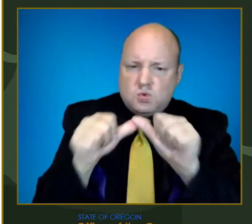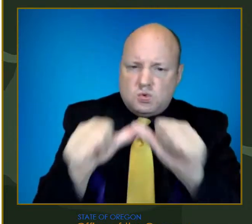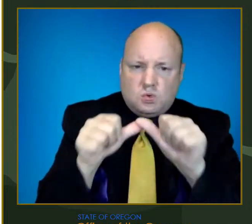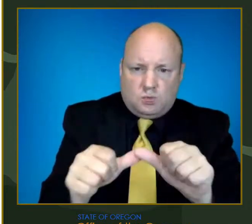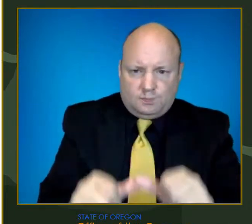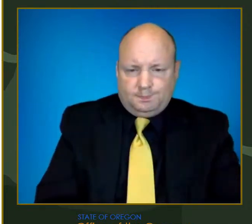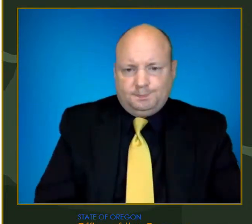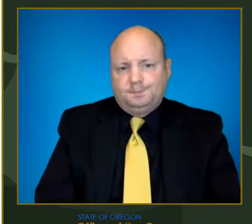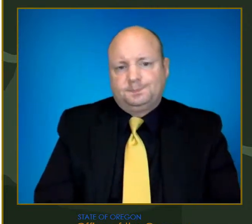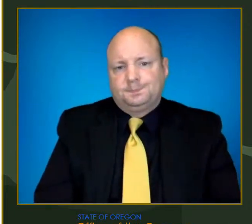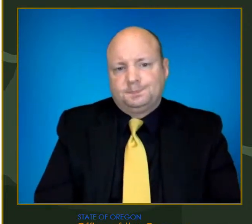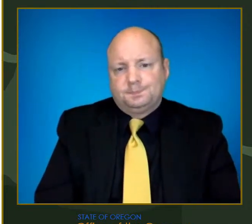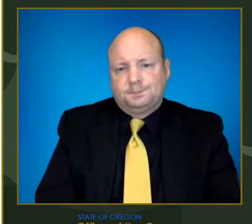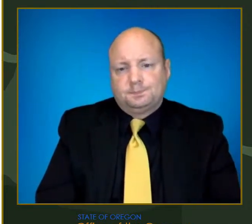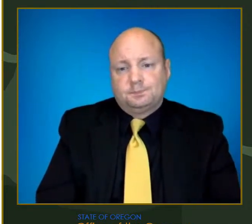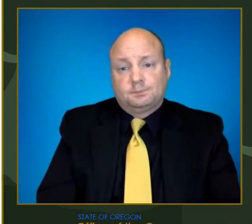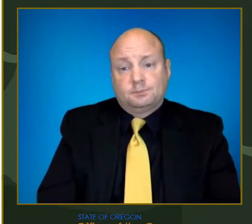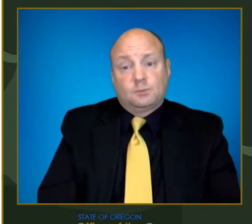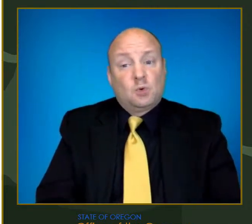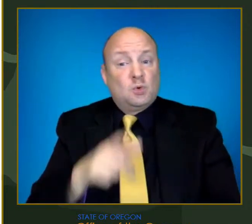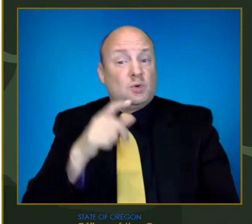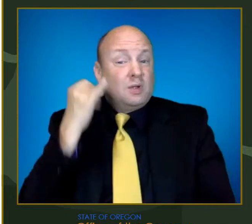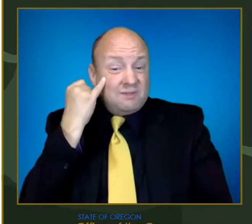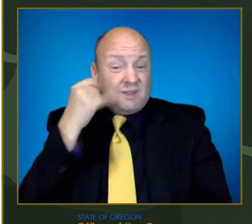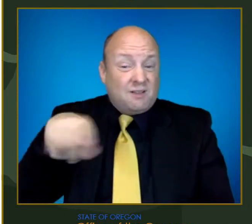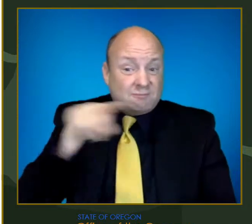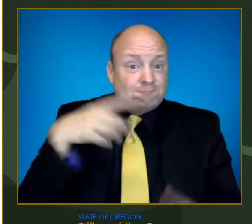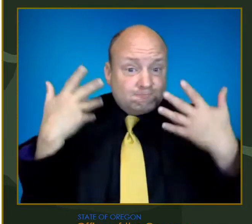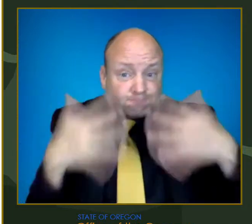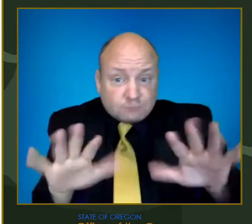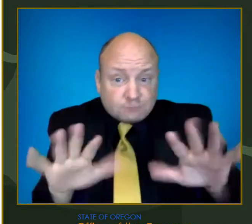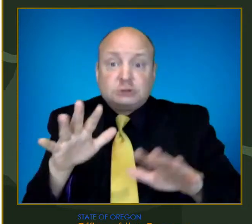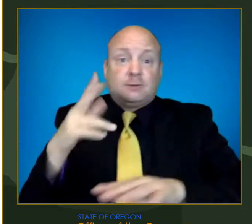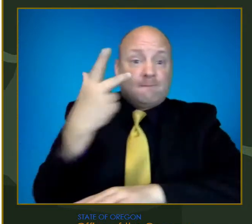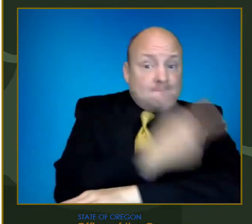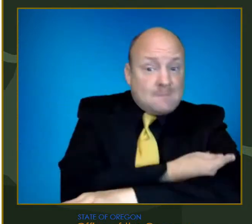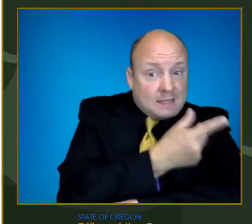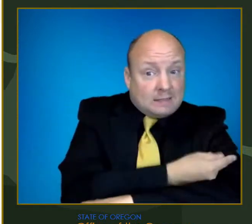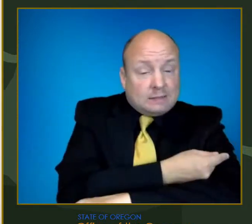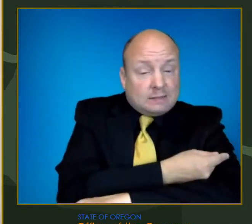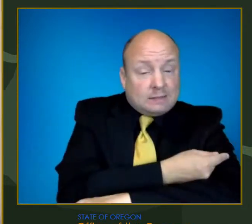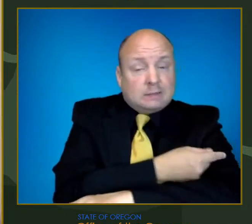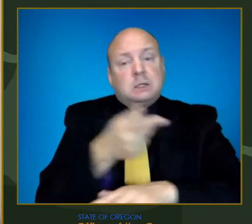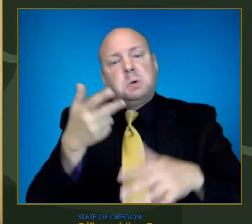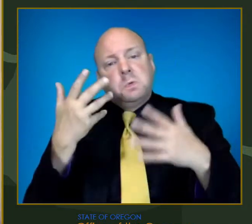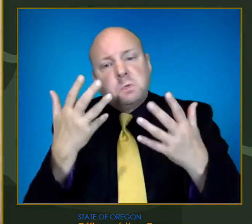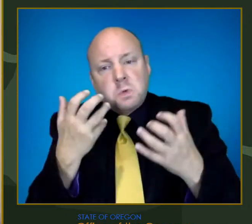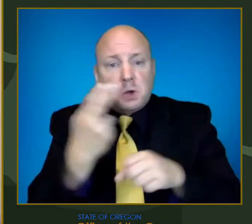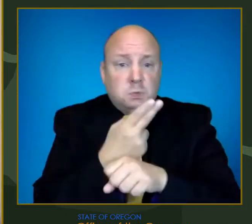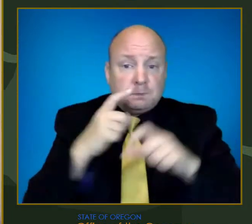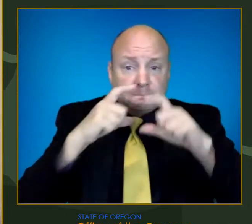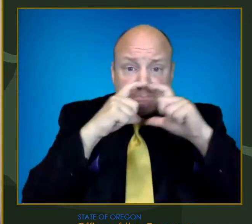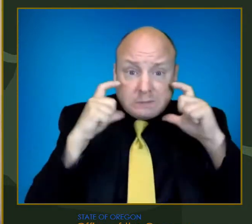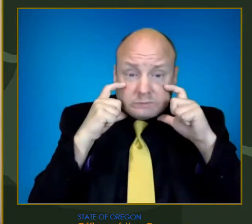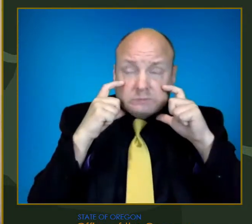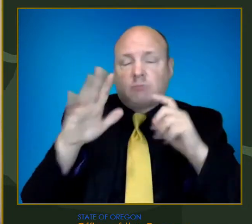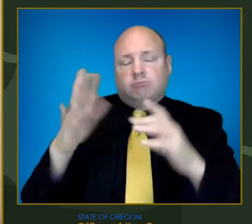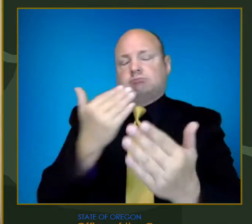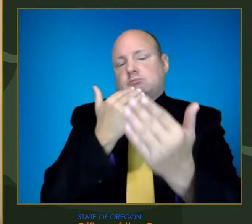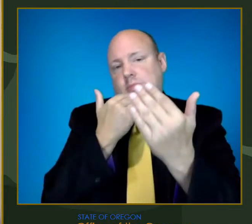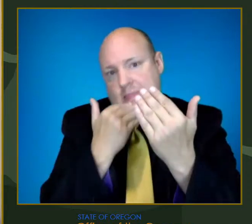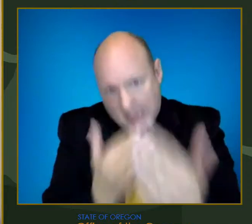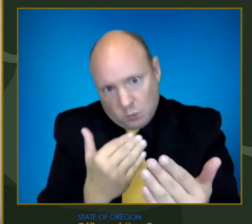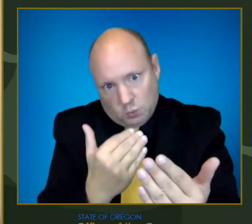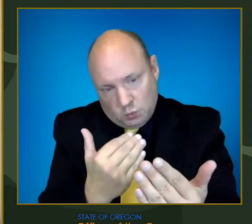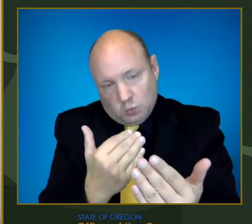everyone who has taken the time and effort to get the vaccine and now to wear masks, thank you. Once again, Oregonians are rising